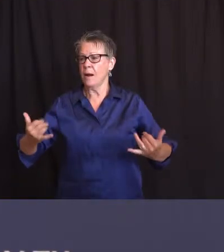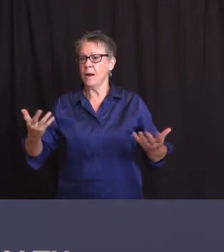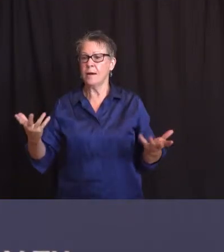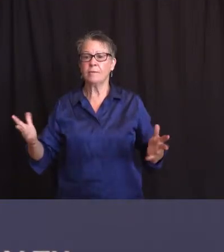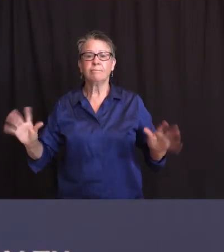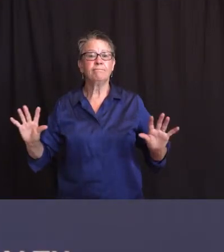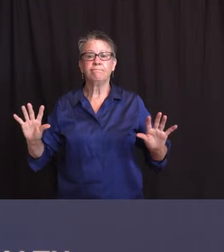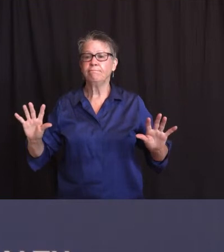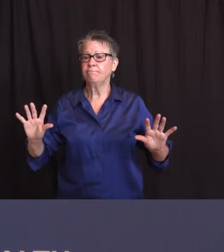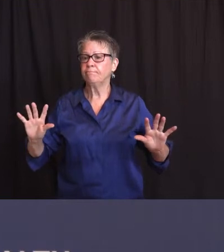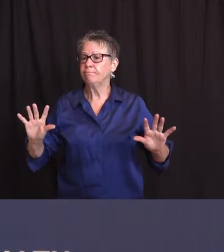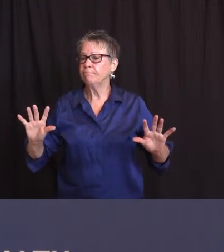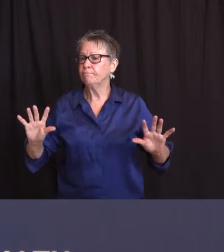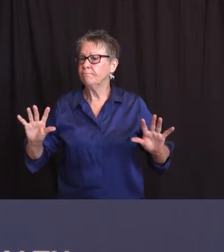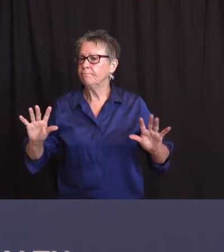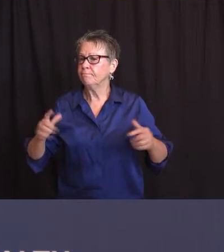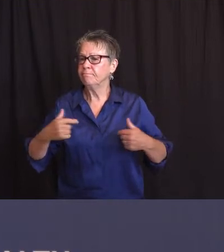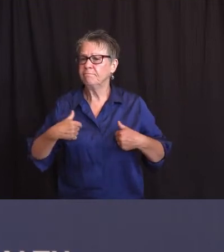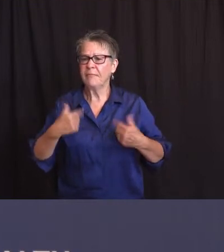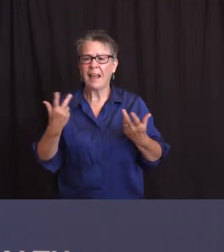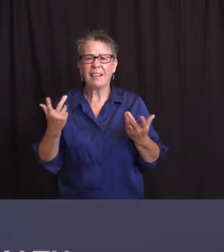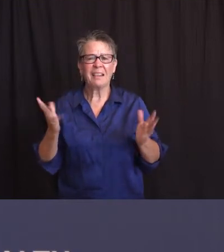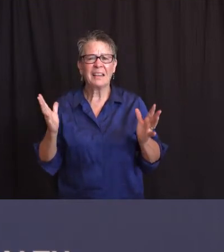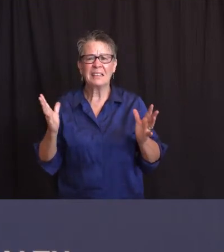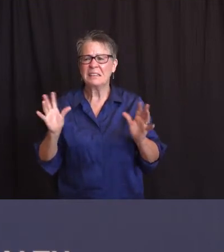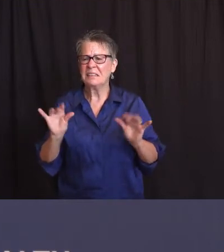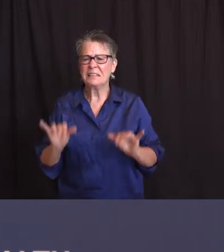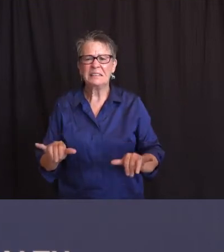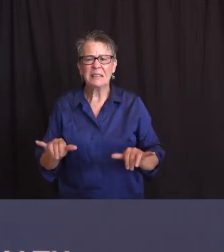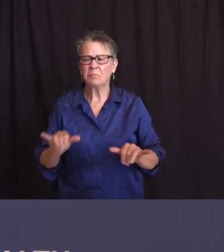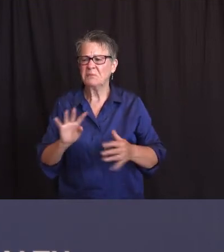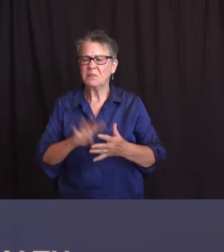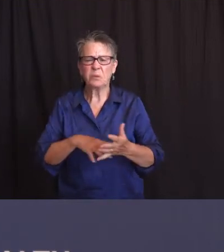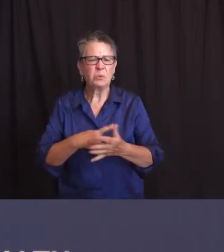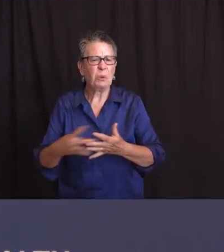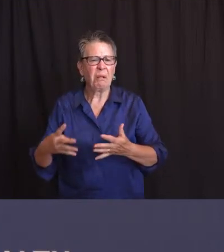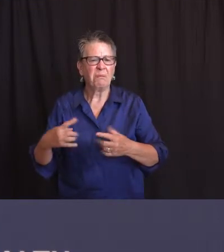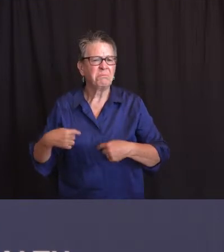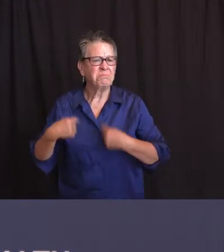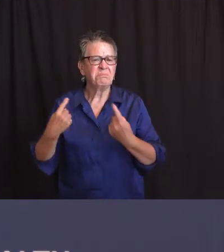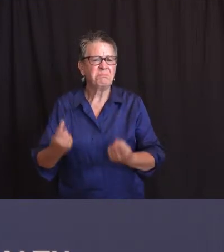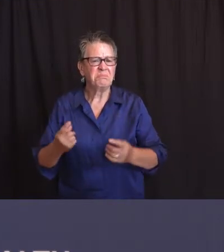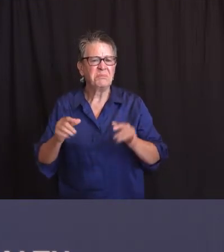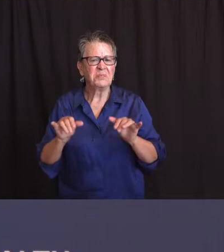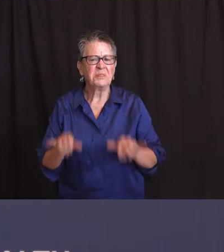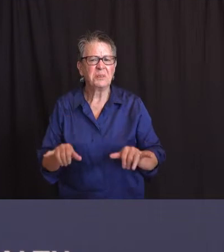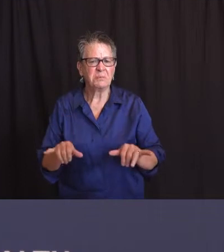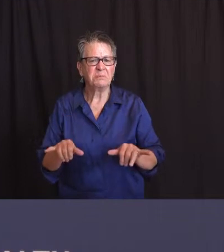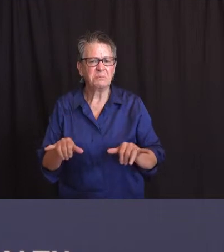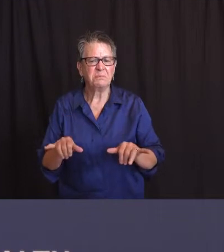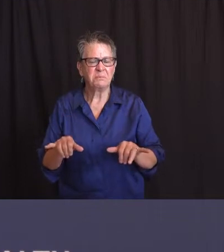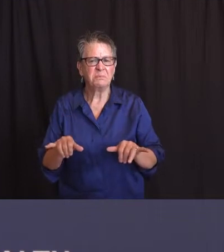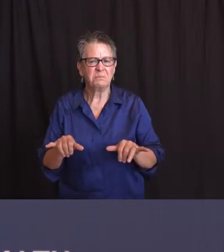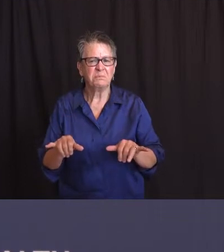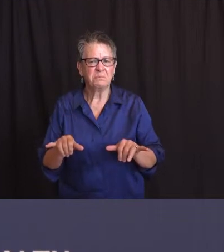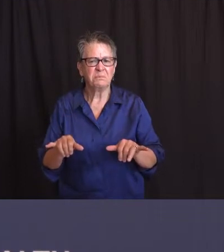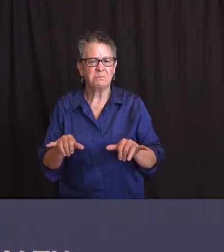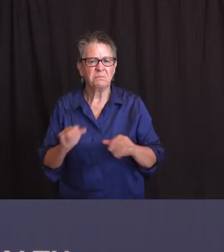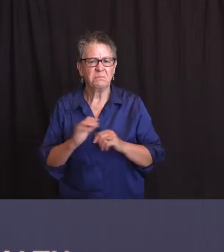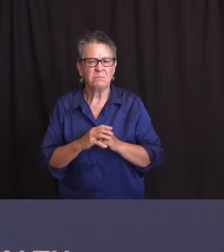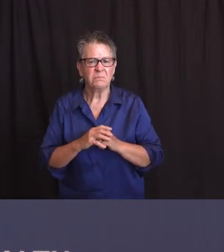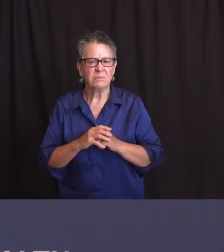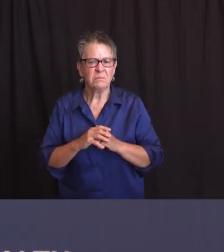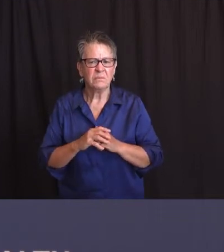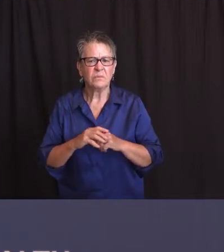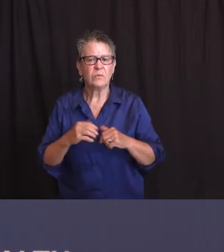We're going to be in the same rhythm that we've been in of late. We'll start with Matt Arco here in the front row. So we'll be here with